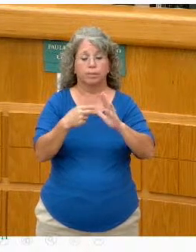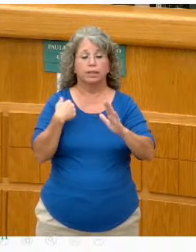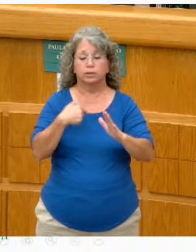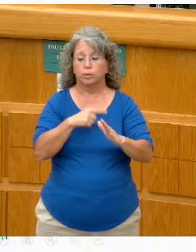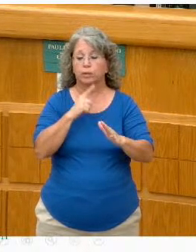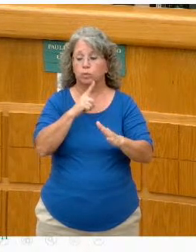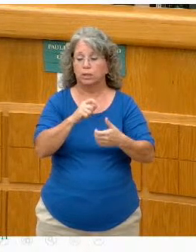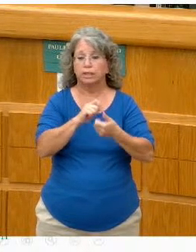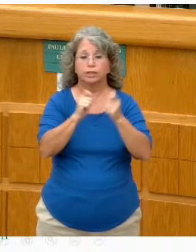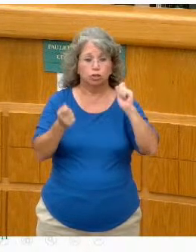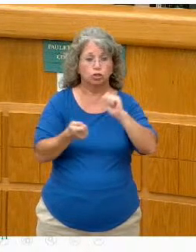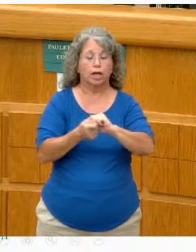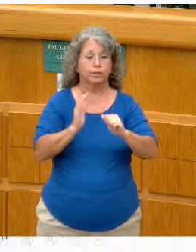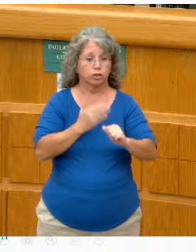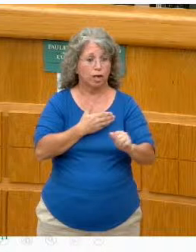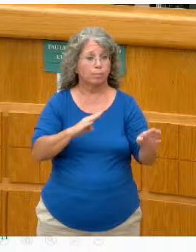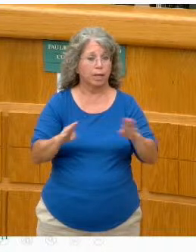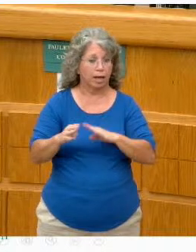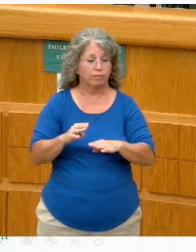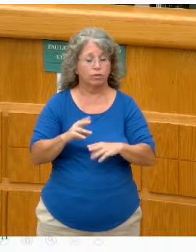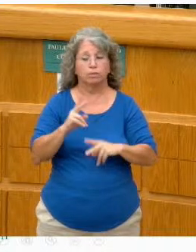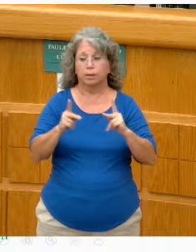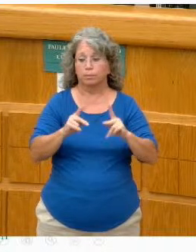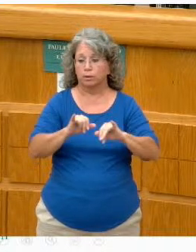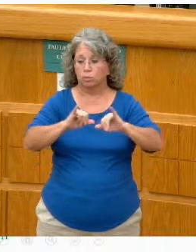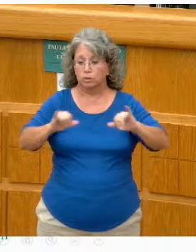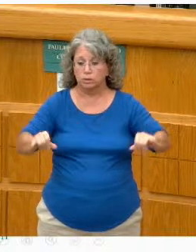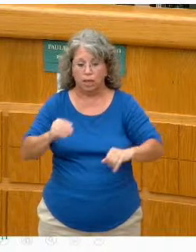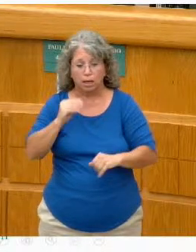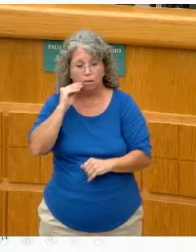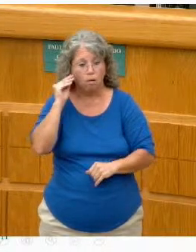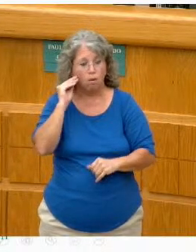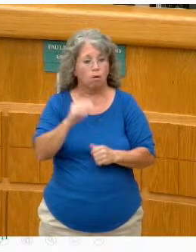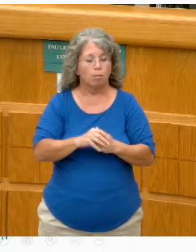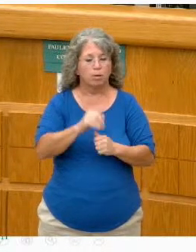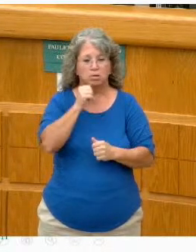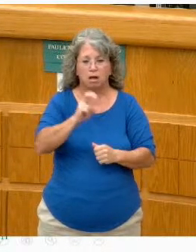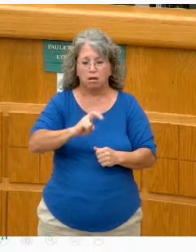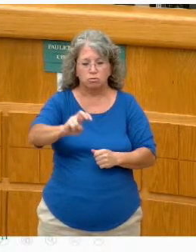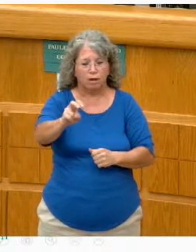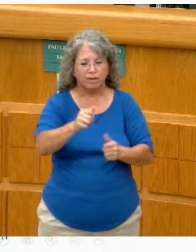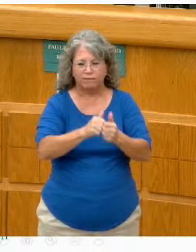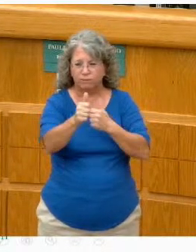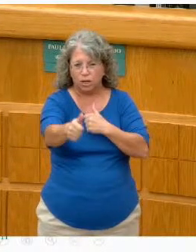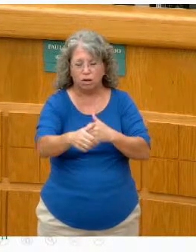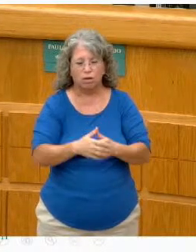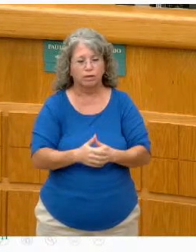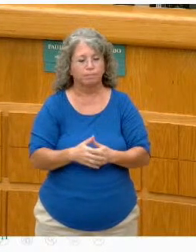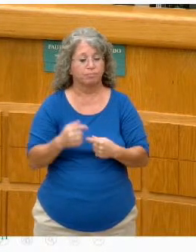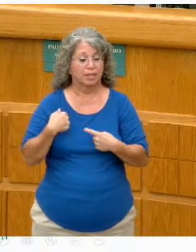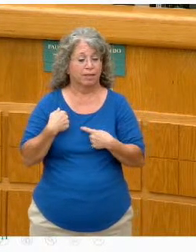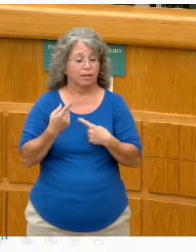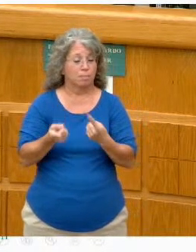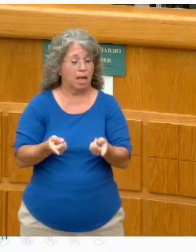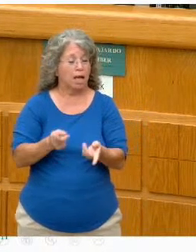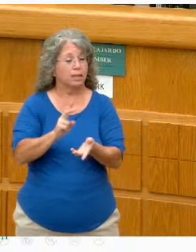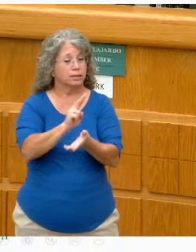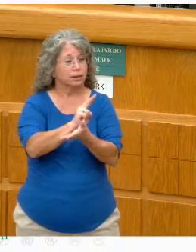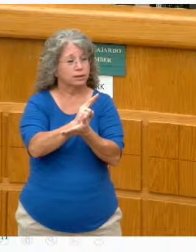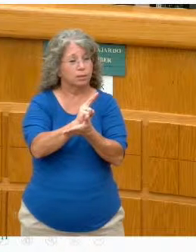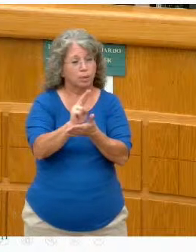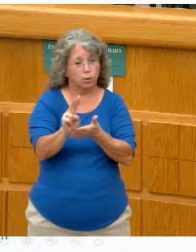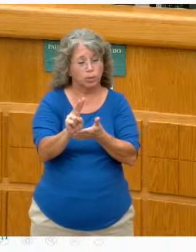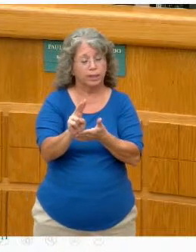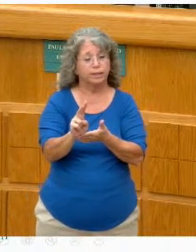decreasing the proportion of people leaving home or the distance traveled. Now, in the past couple weeks, we've seen an increase in the amount